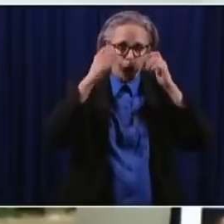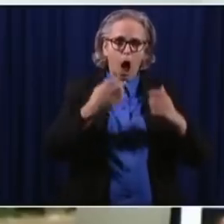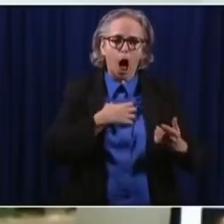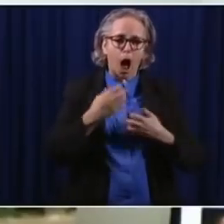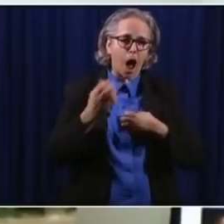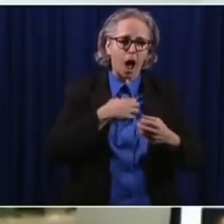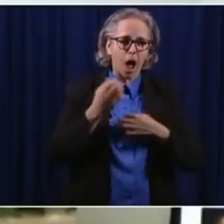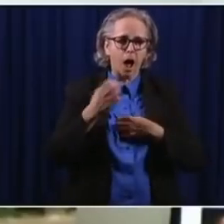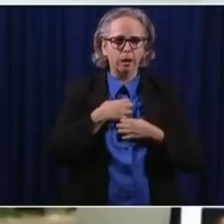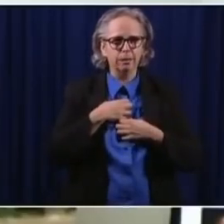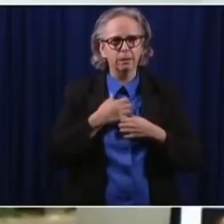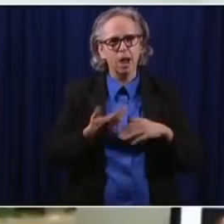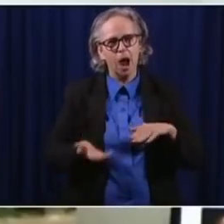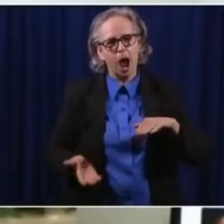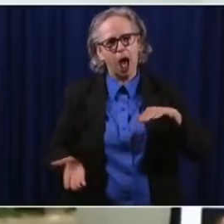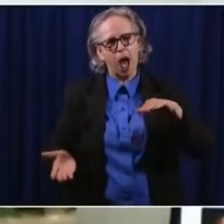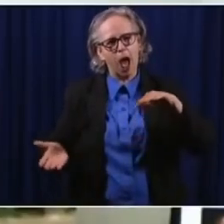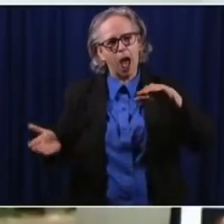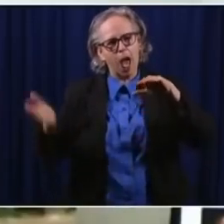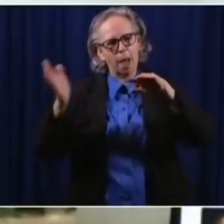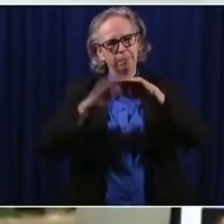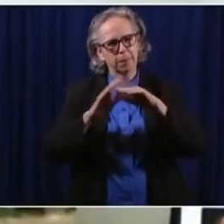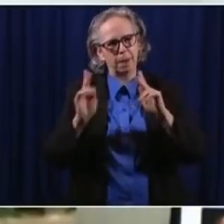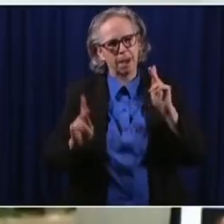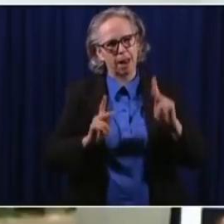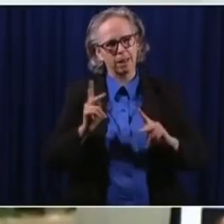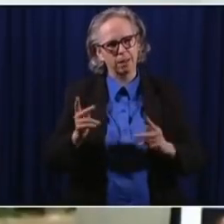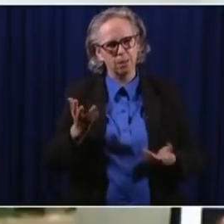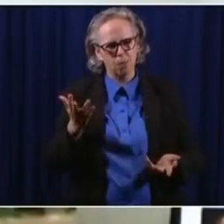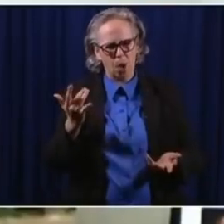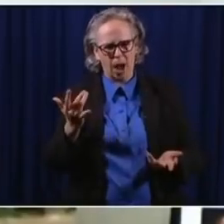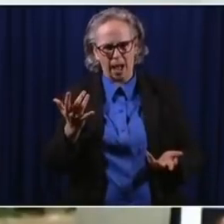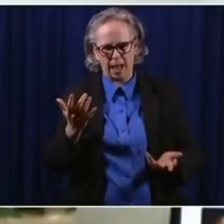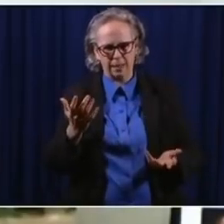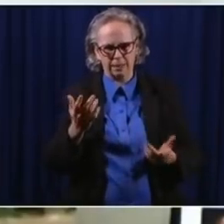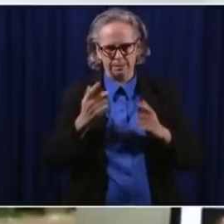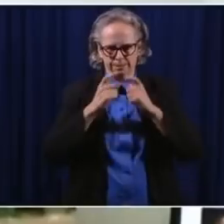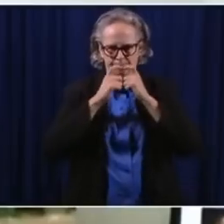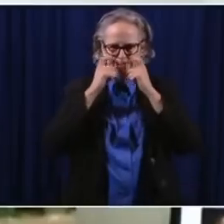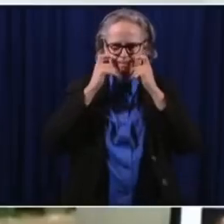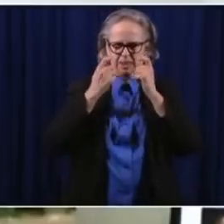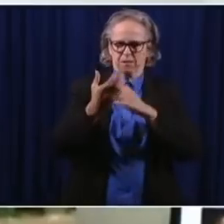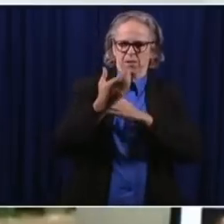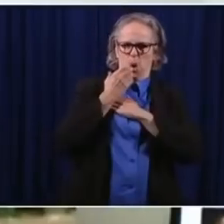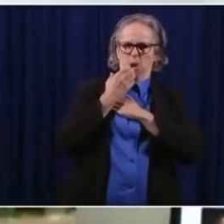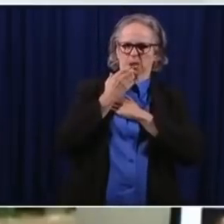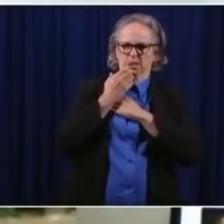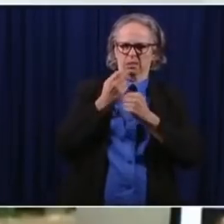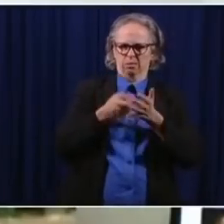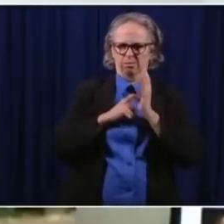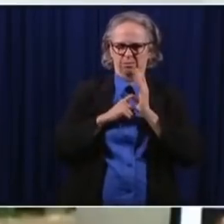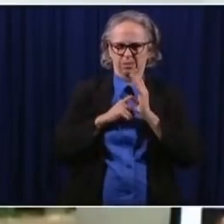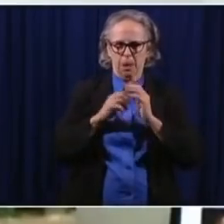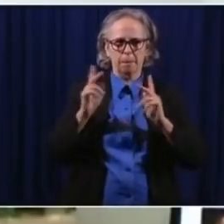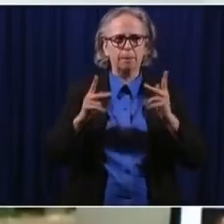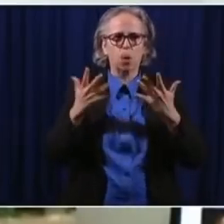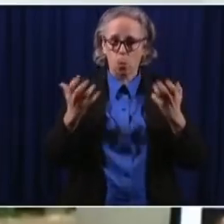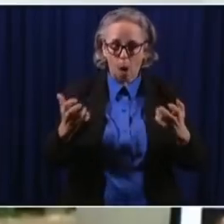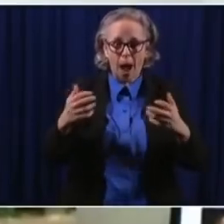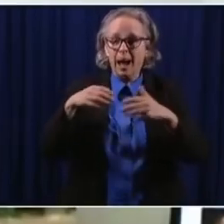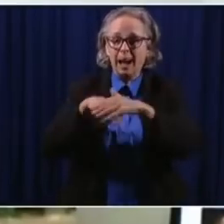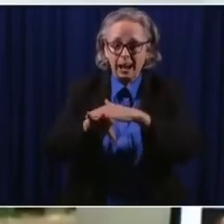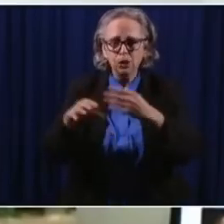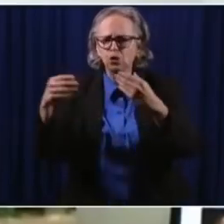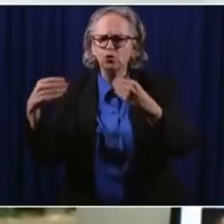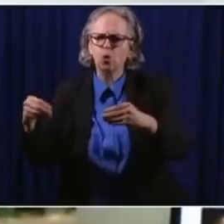that. People want to go to a store, they want to go to a place of business and feel safe, and they only feel